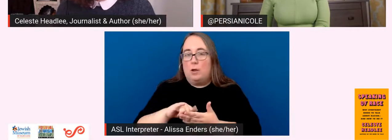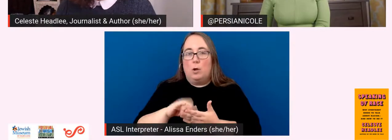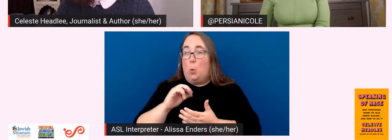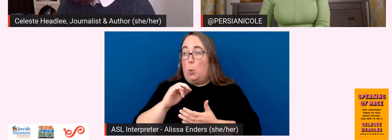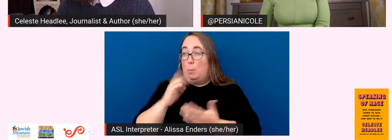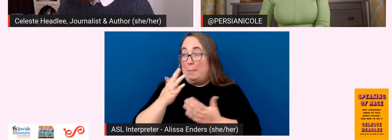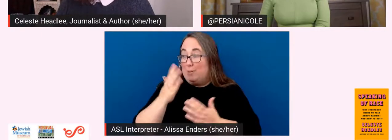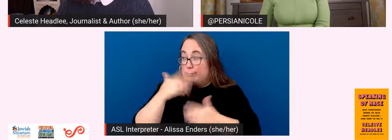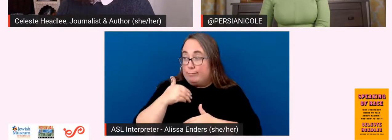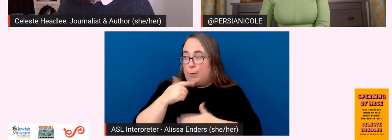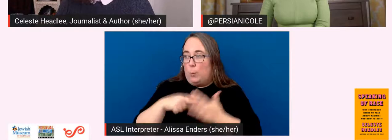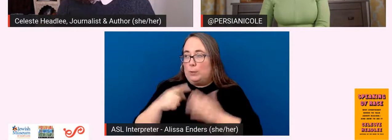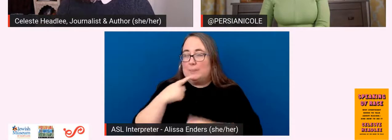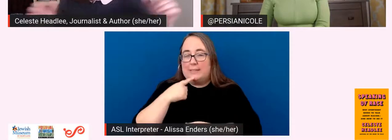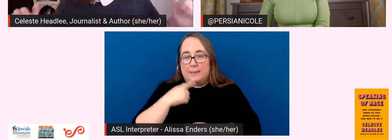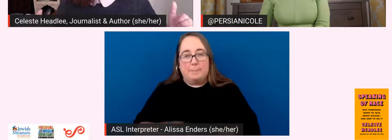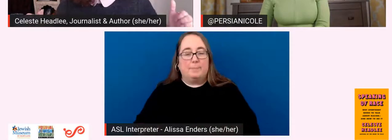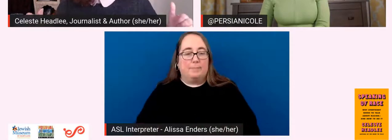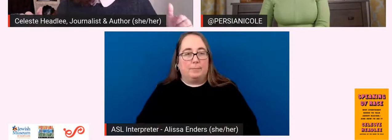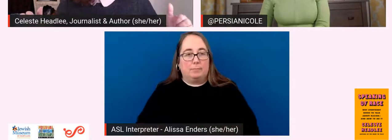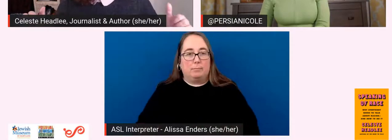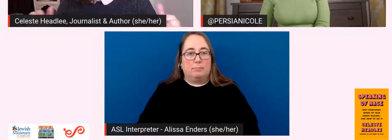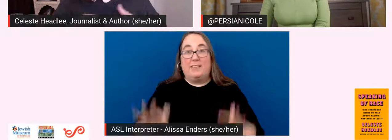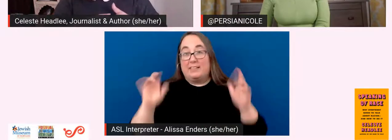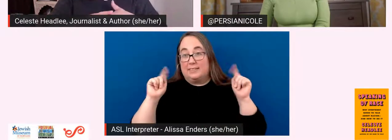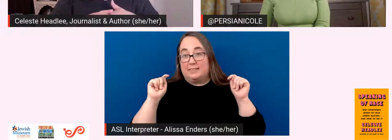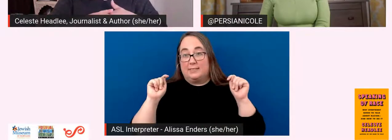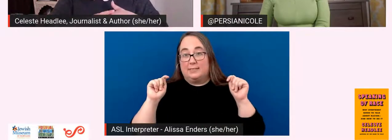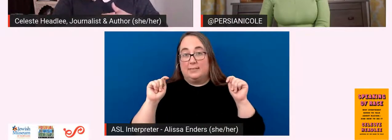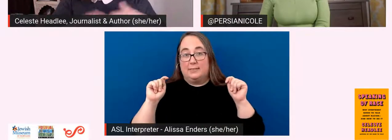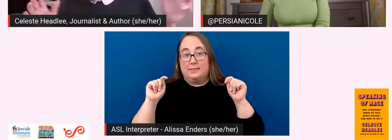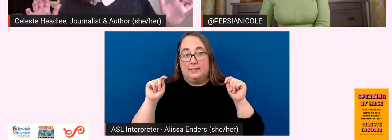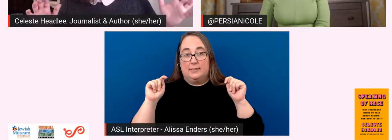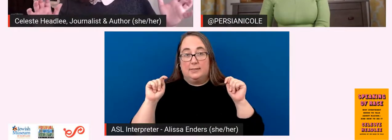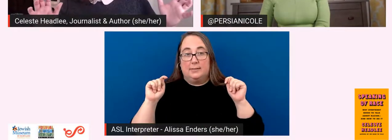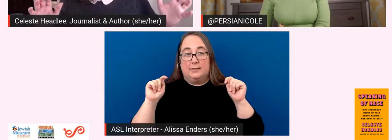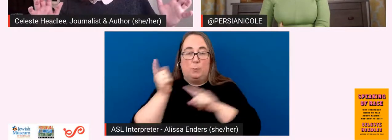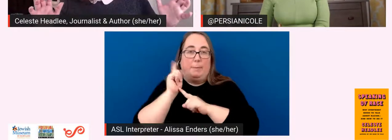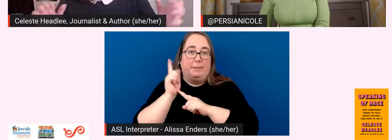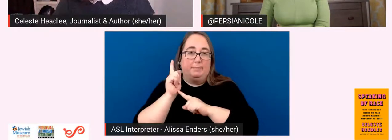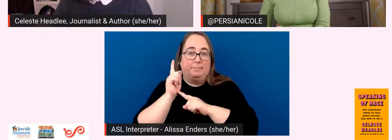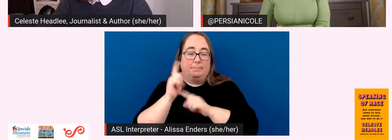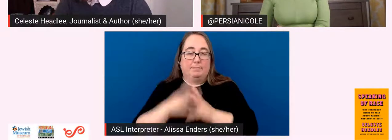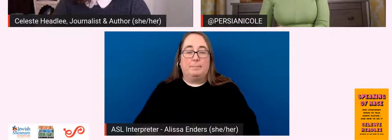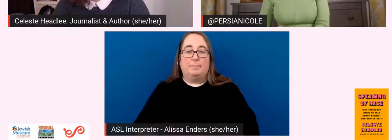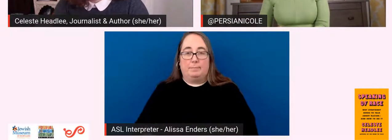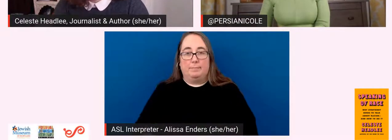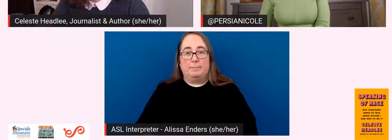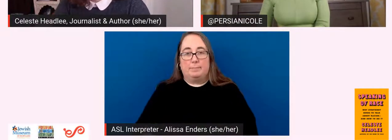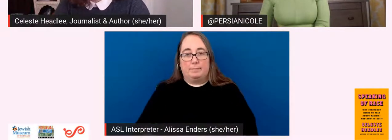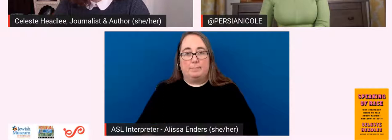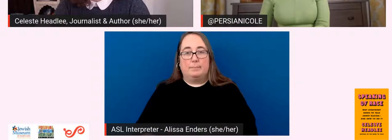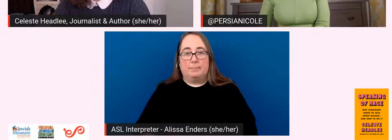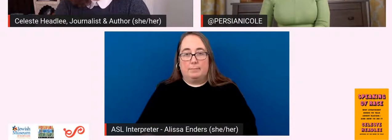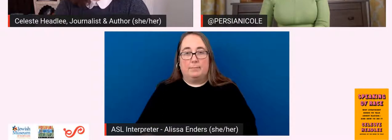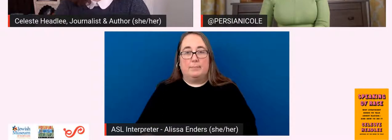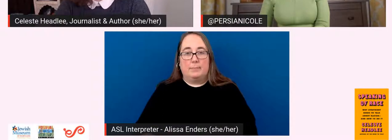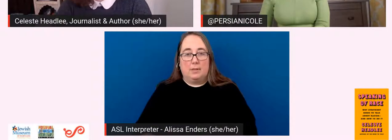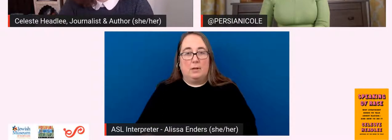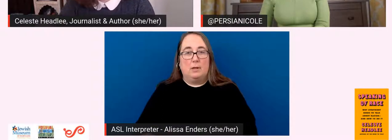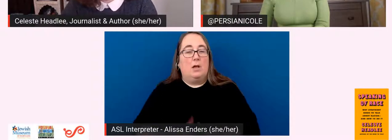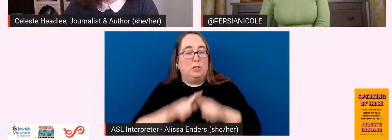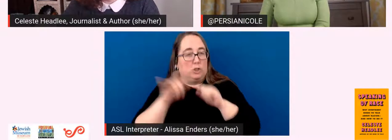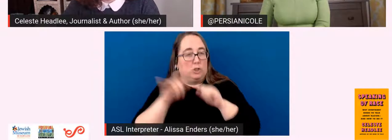realized what you were saying. Mm-hmm. And that's it. It takes 1 minute. Just to break it down. There or